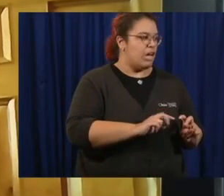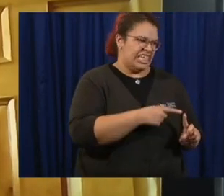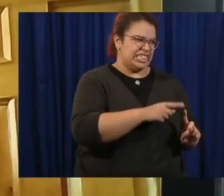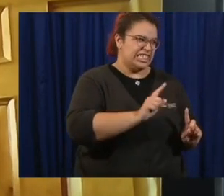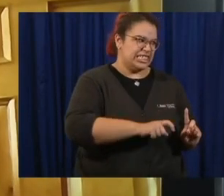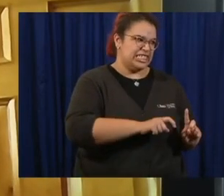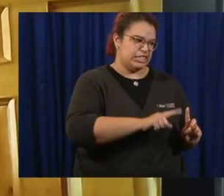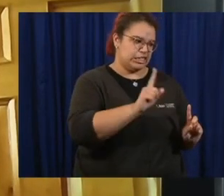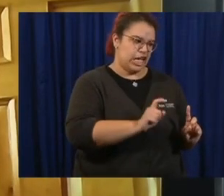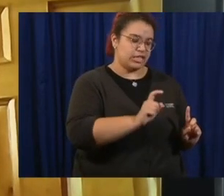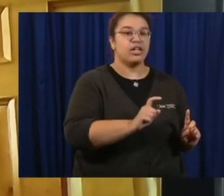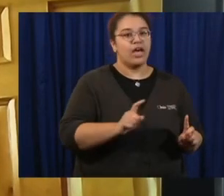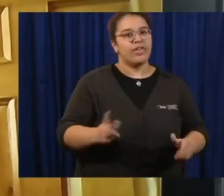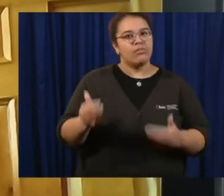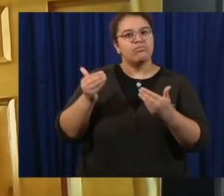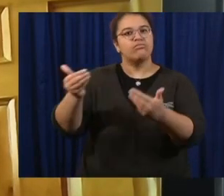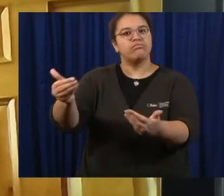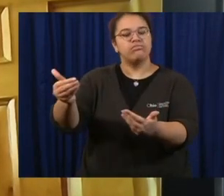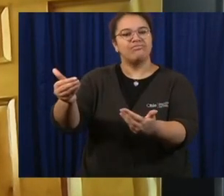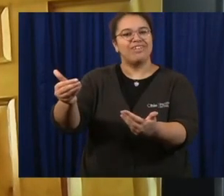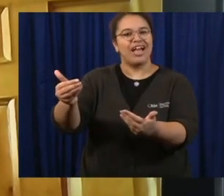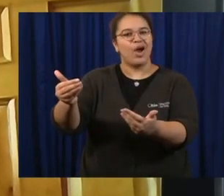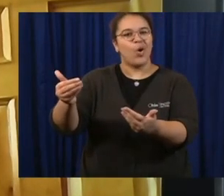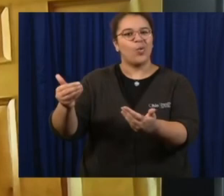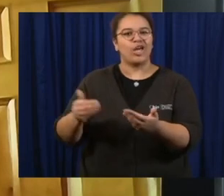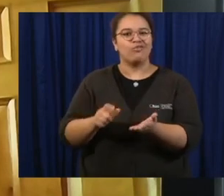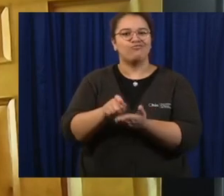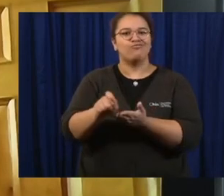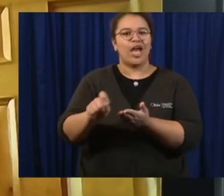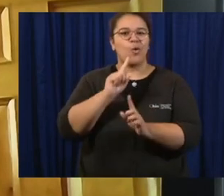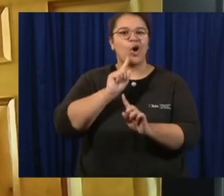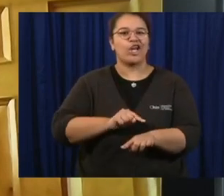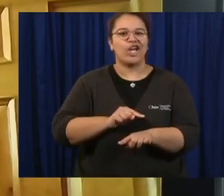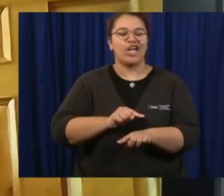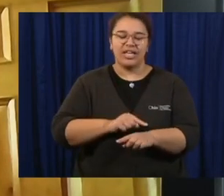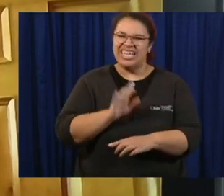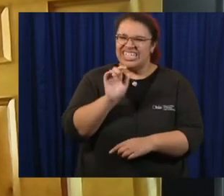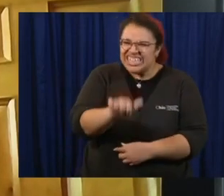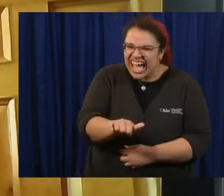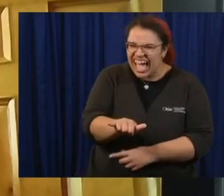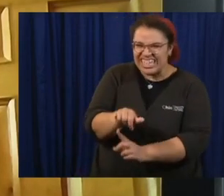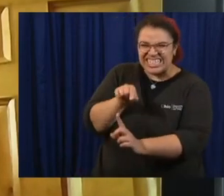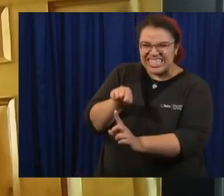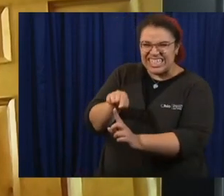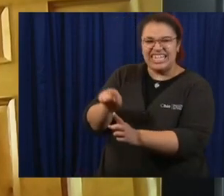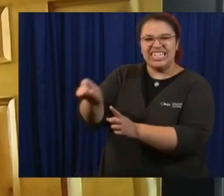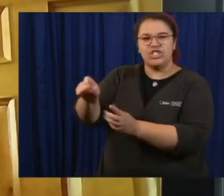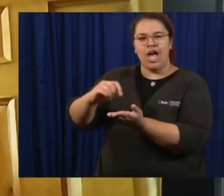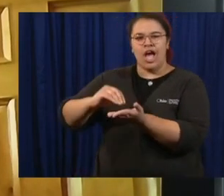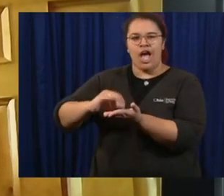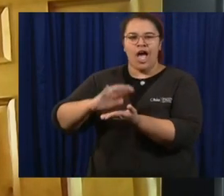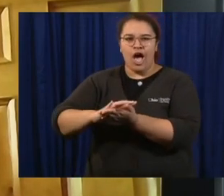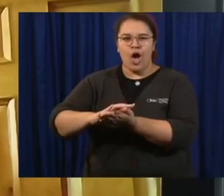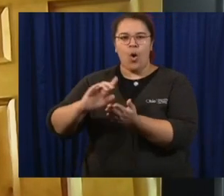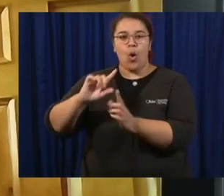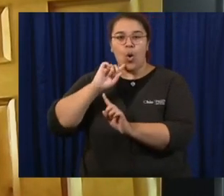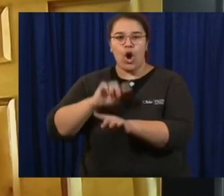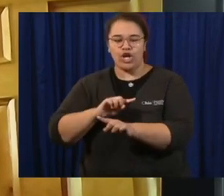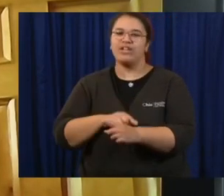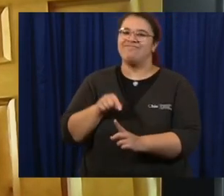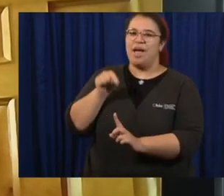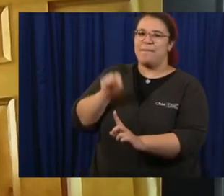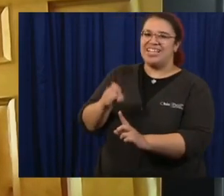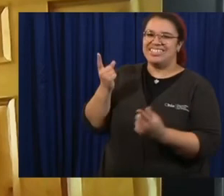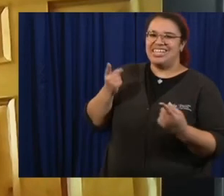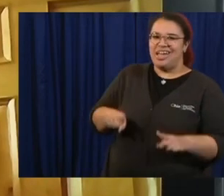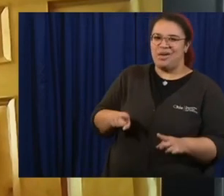occur, that's why it's so important to contact the healthcare provider so he or she can direct you to an appropriate place to have the specimen collected, and then they